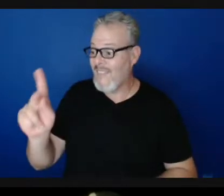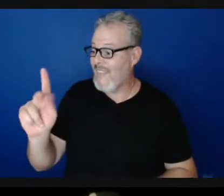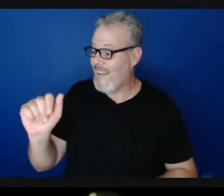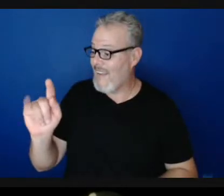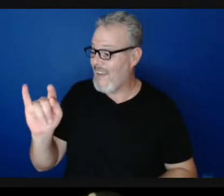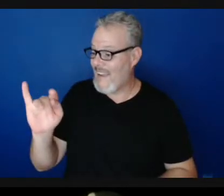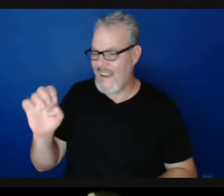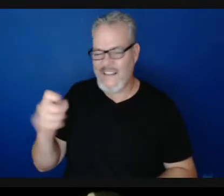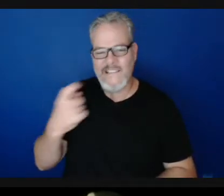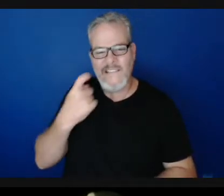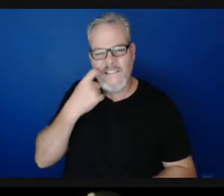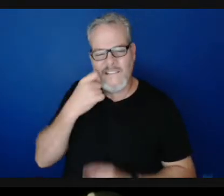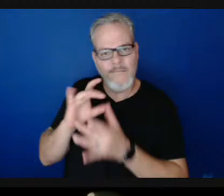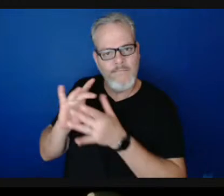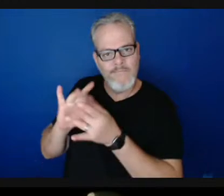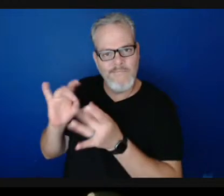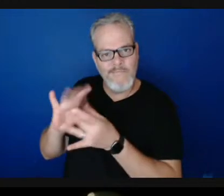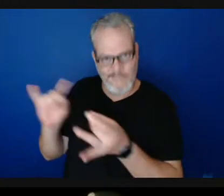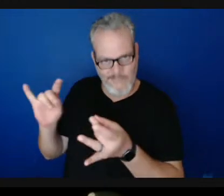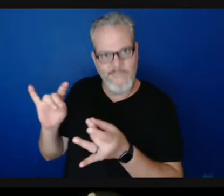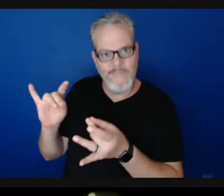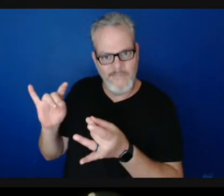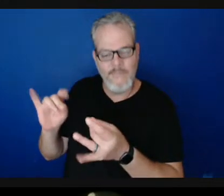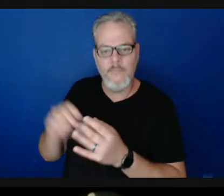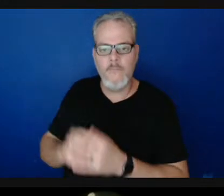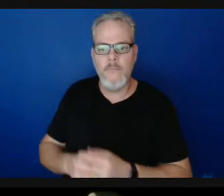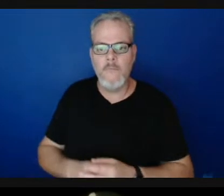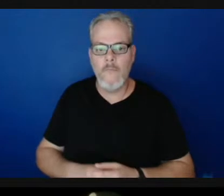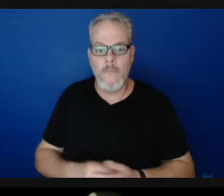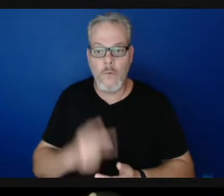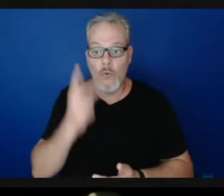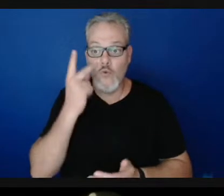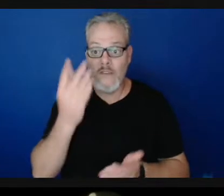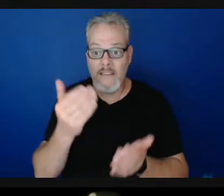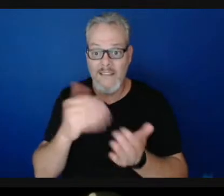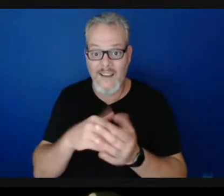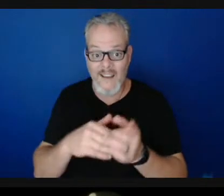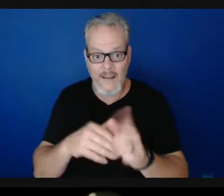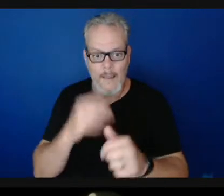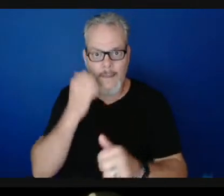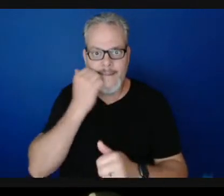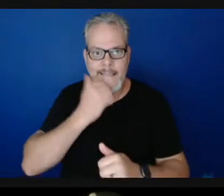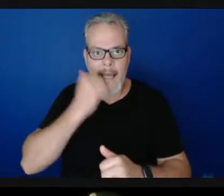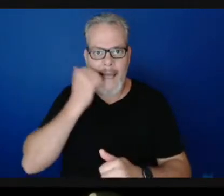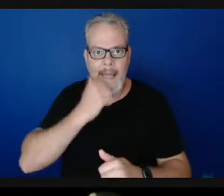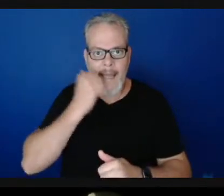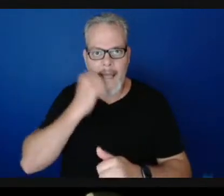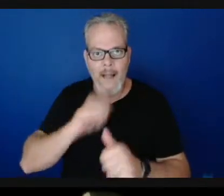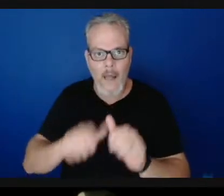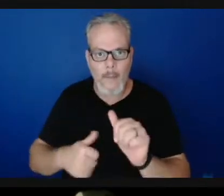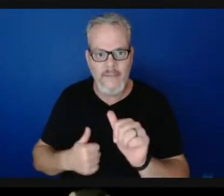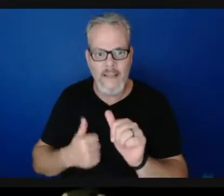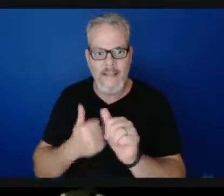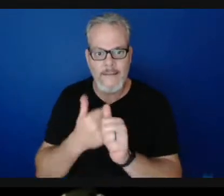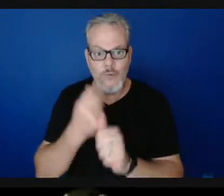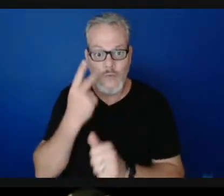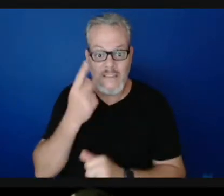this might be a good point to come back to our daily update here, and note